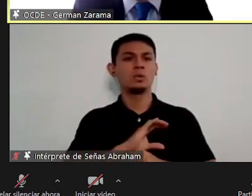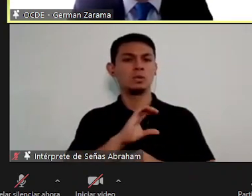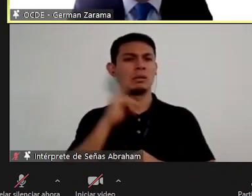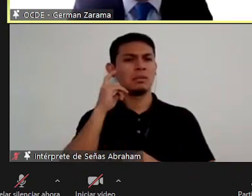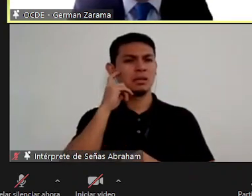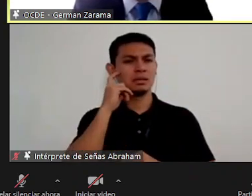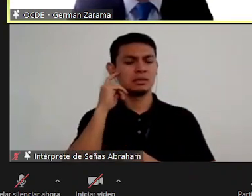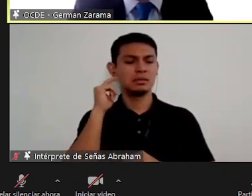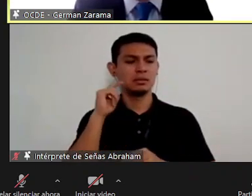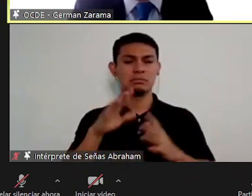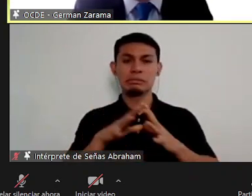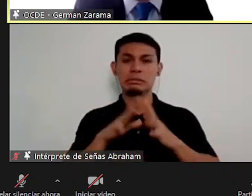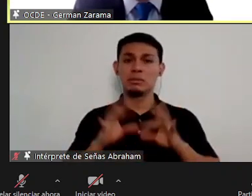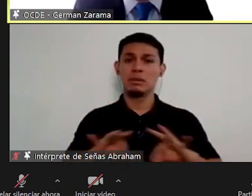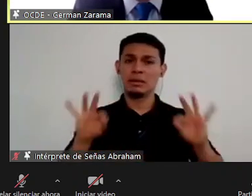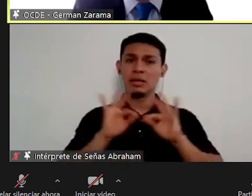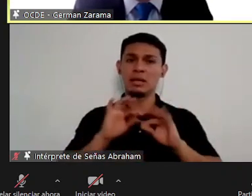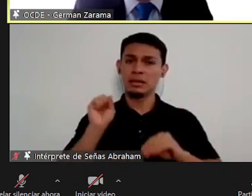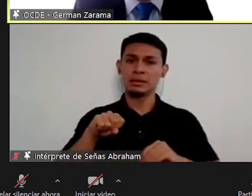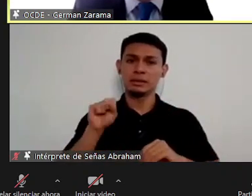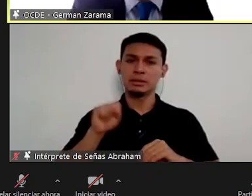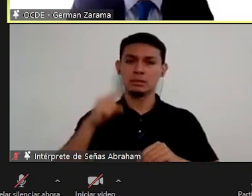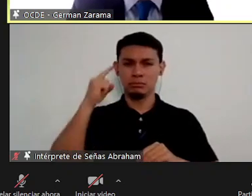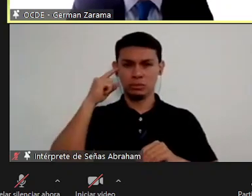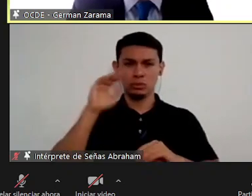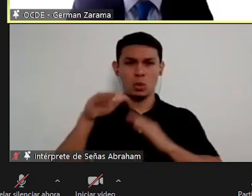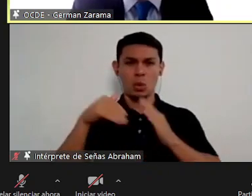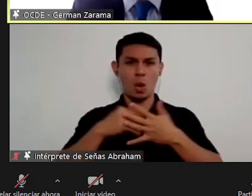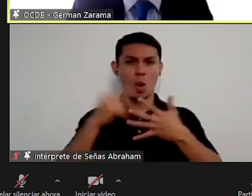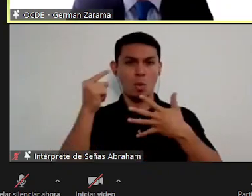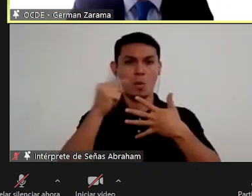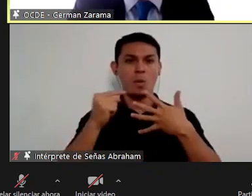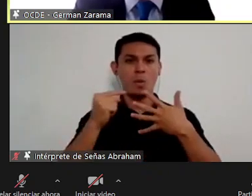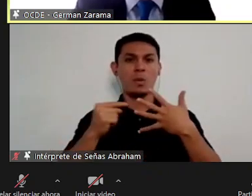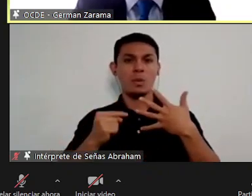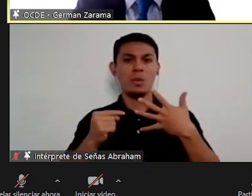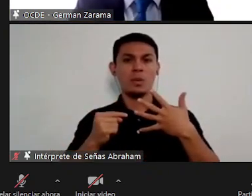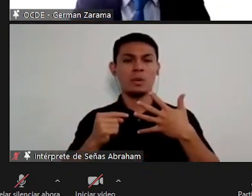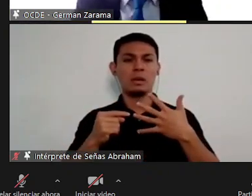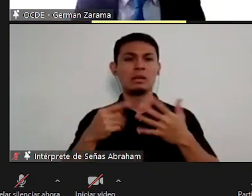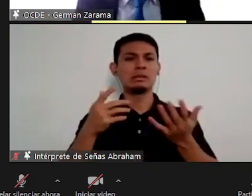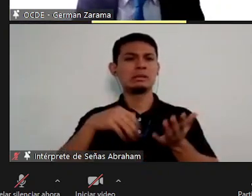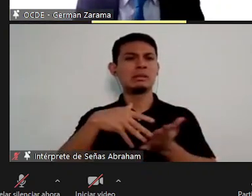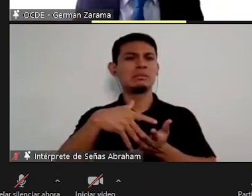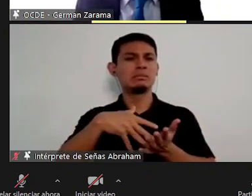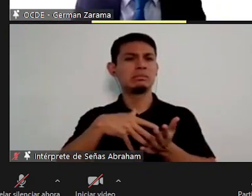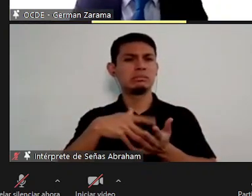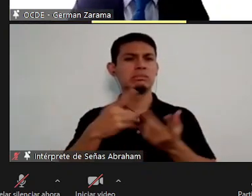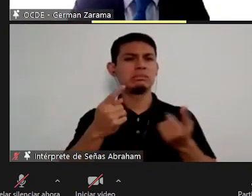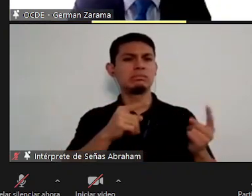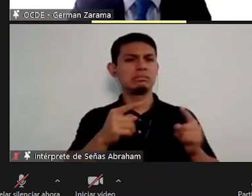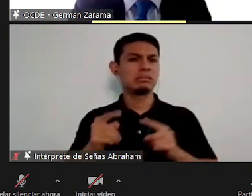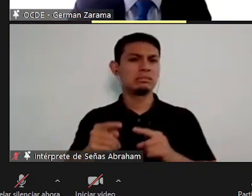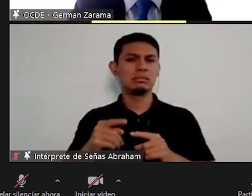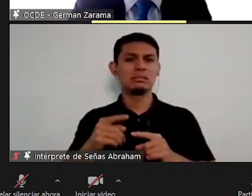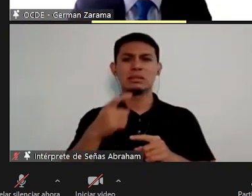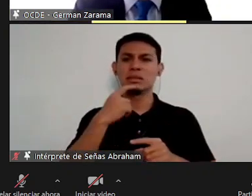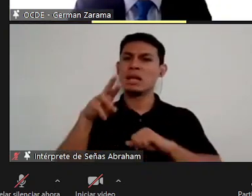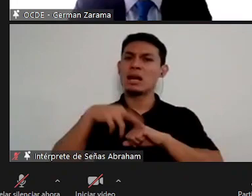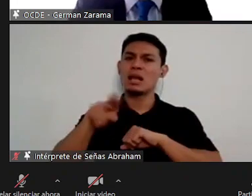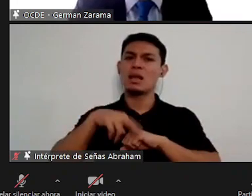is very important for a sector that is fundamental in the society with all these actors and groups of